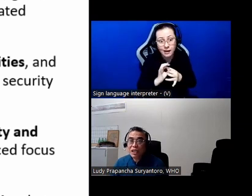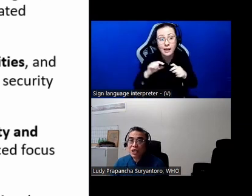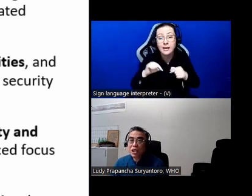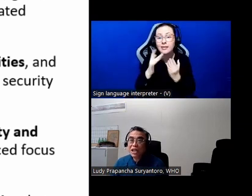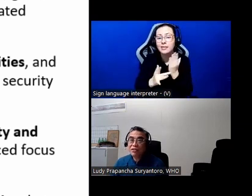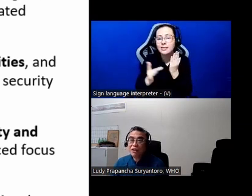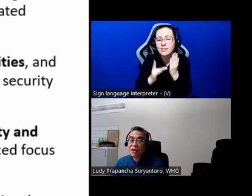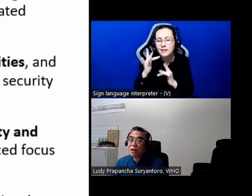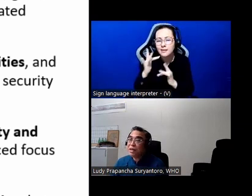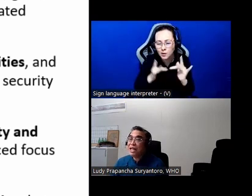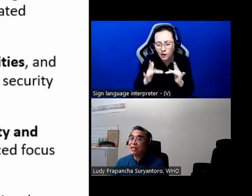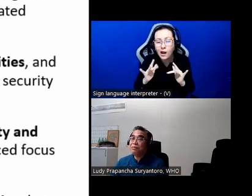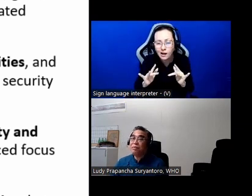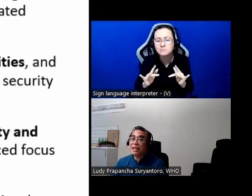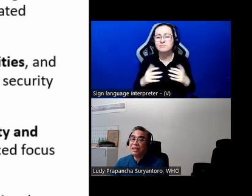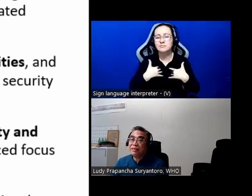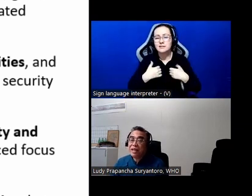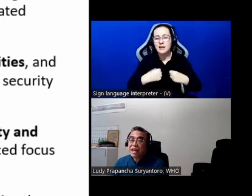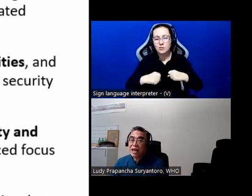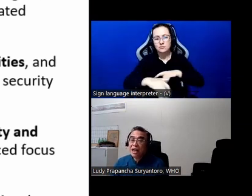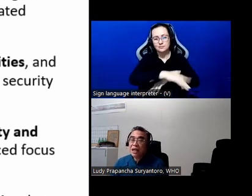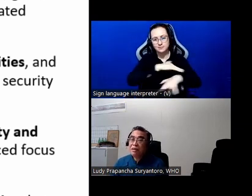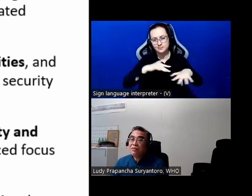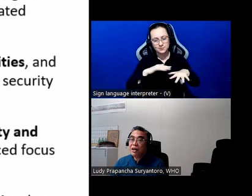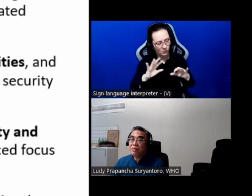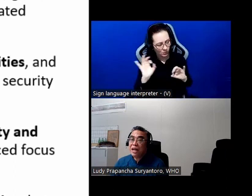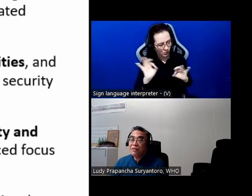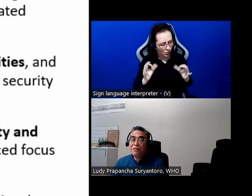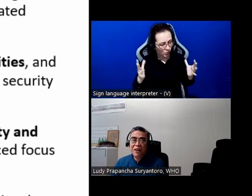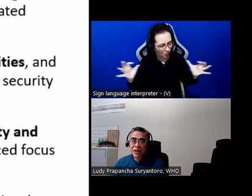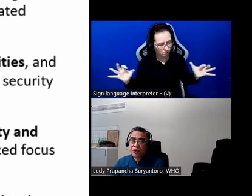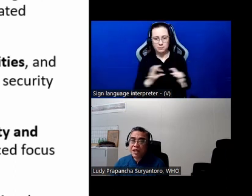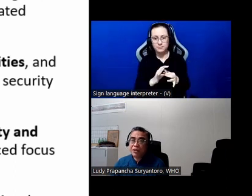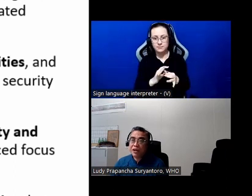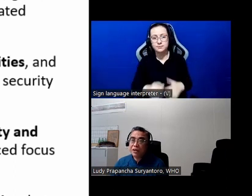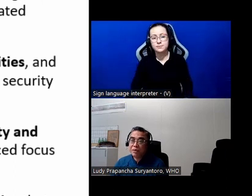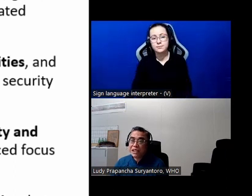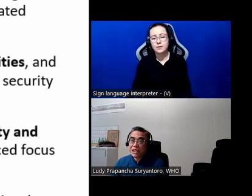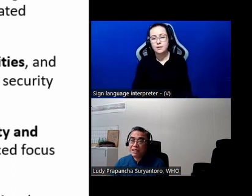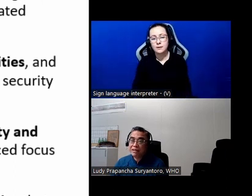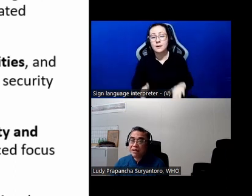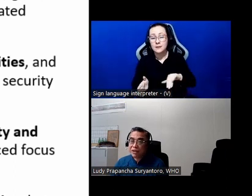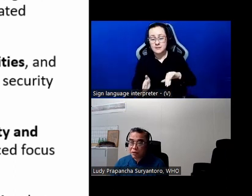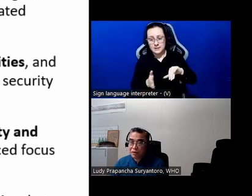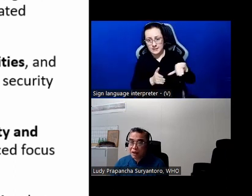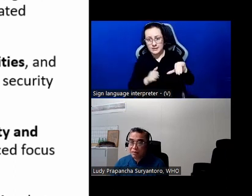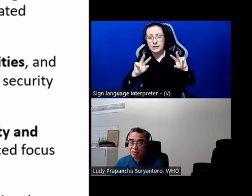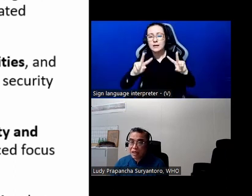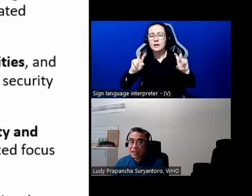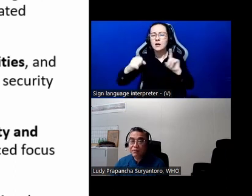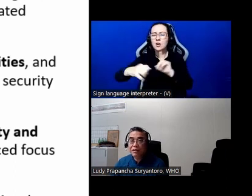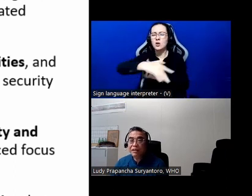So in the context of urban health preparedness, urban environment have a very unique vulnerabilities and risk